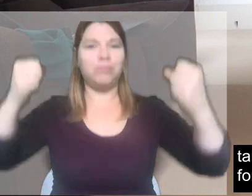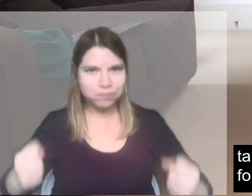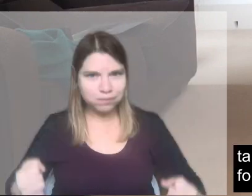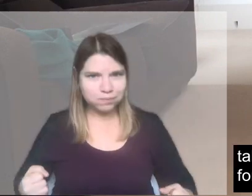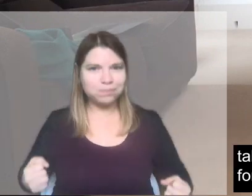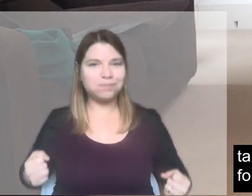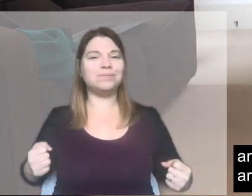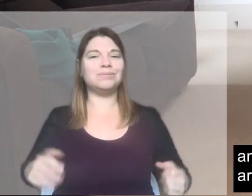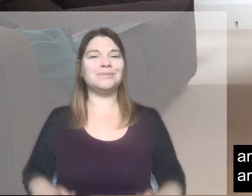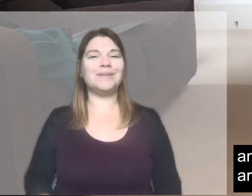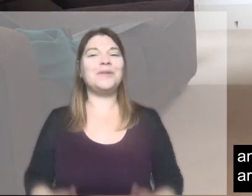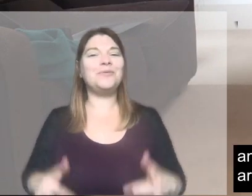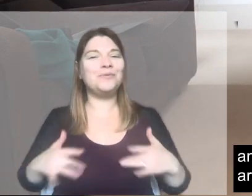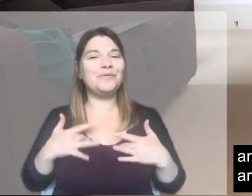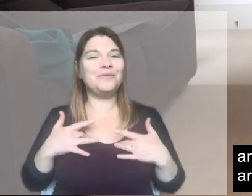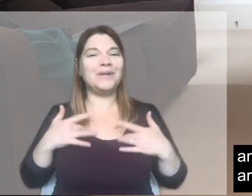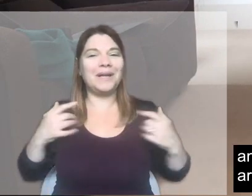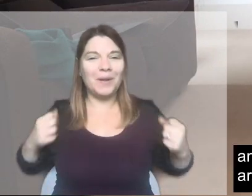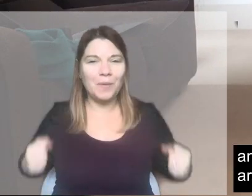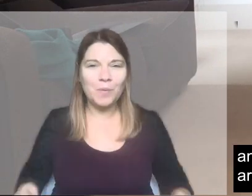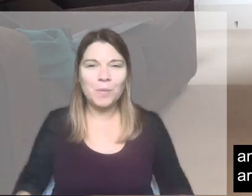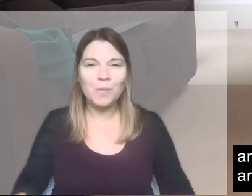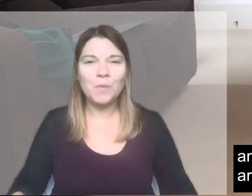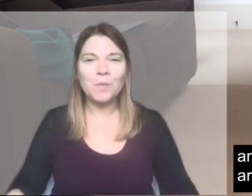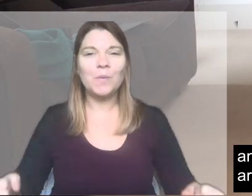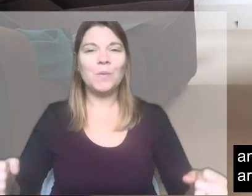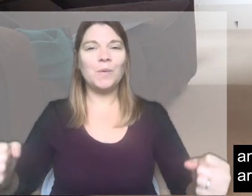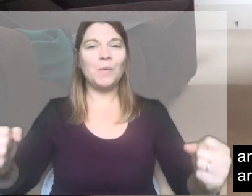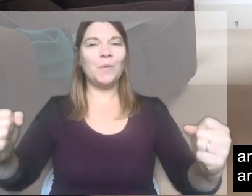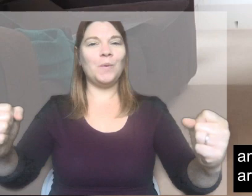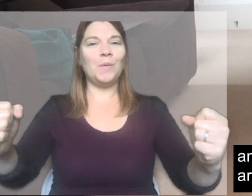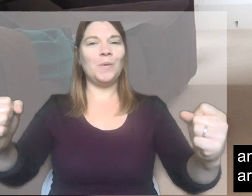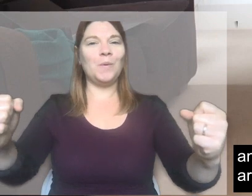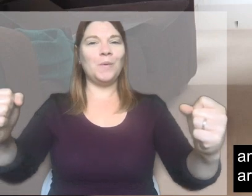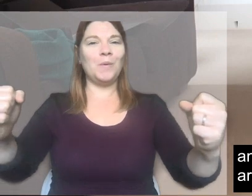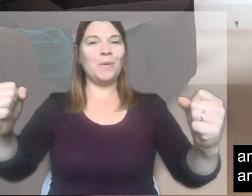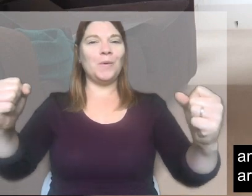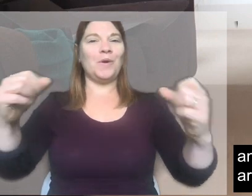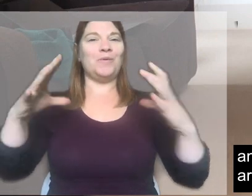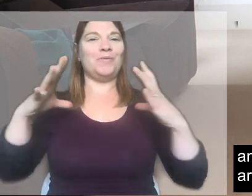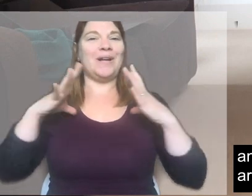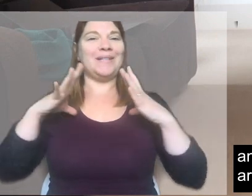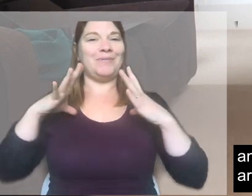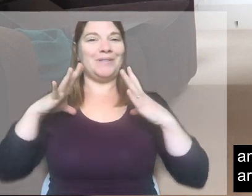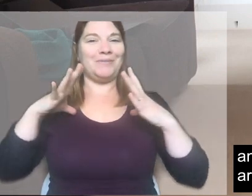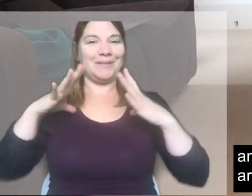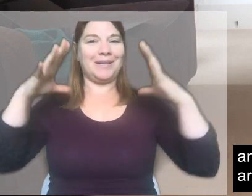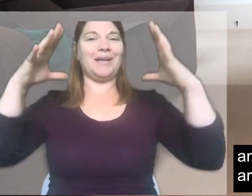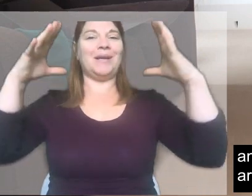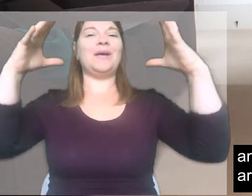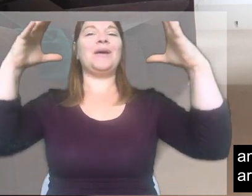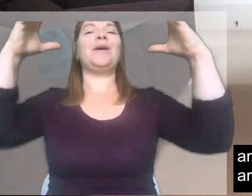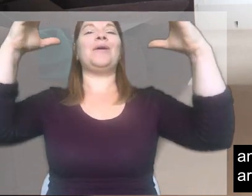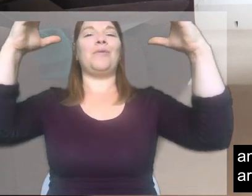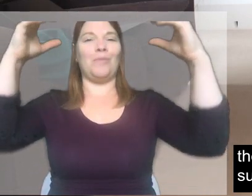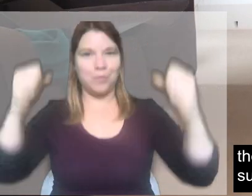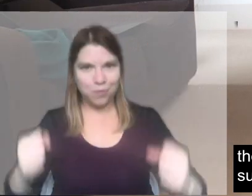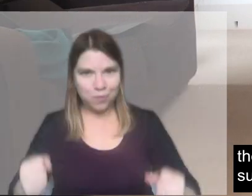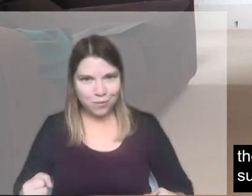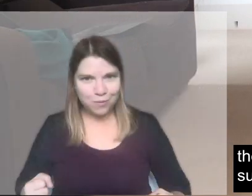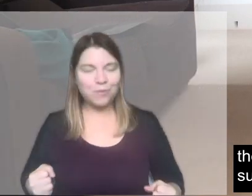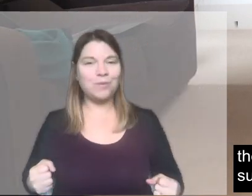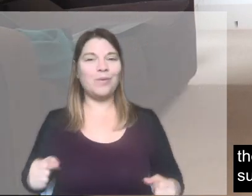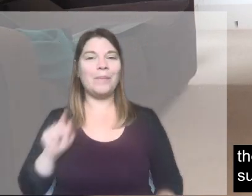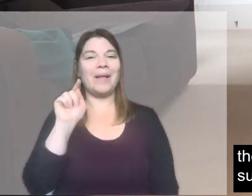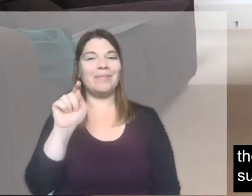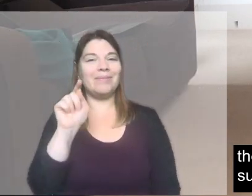the swing drops down. And then it swings up in a sort of arc till they come to the height of their